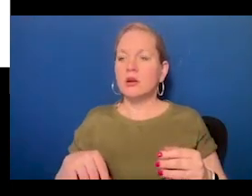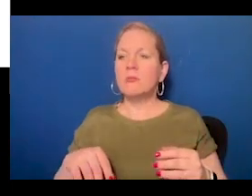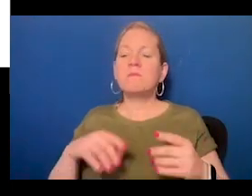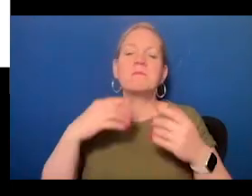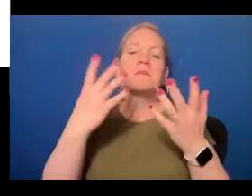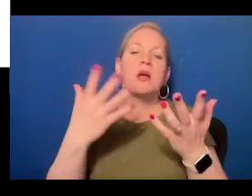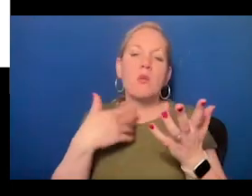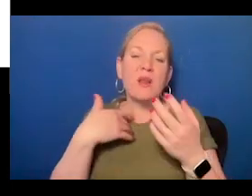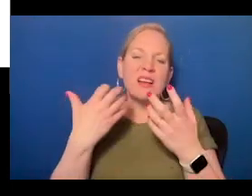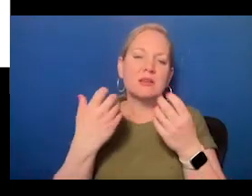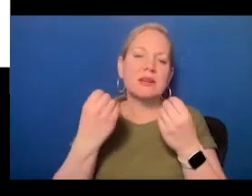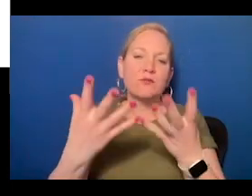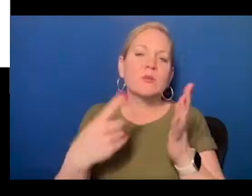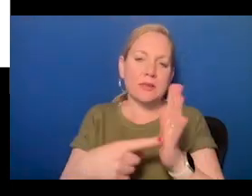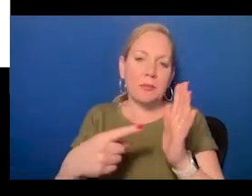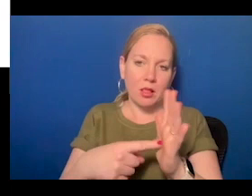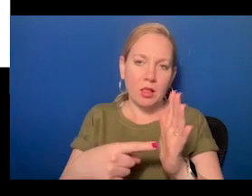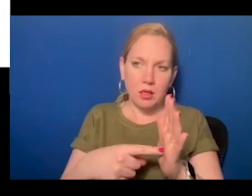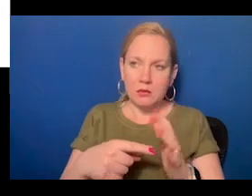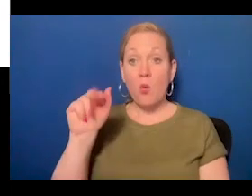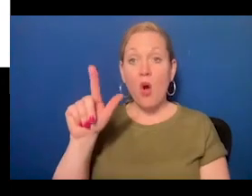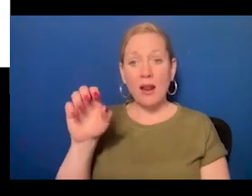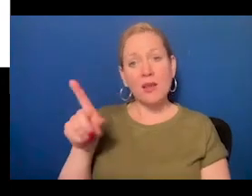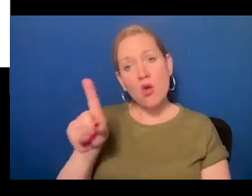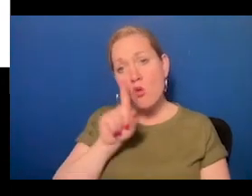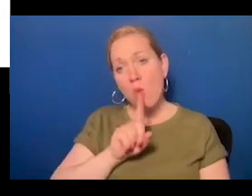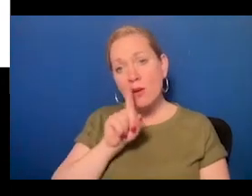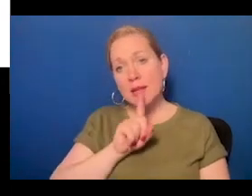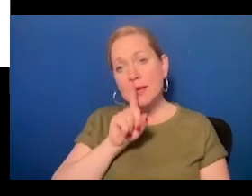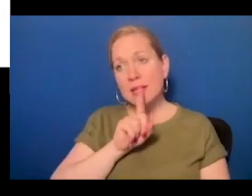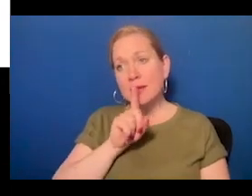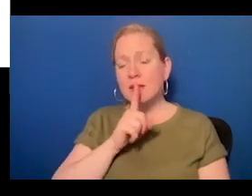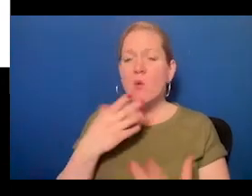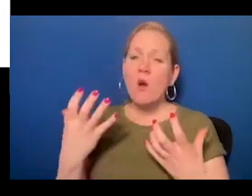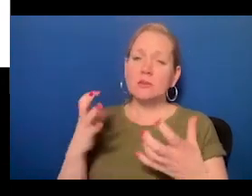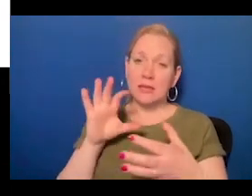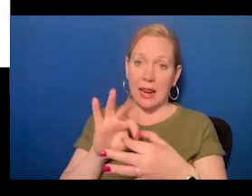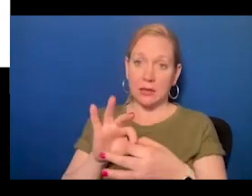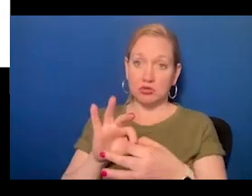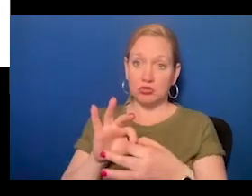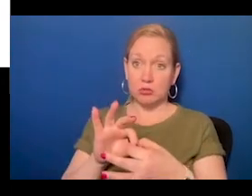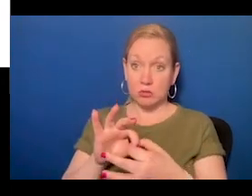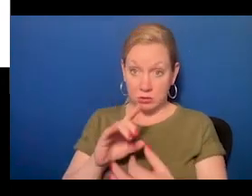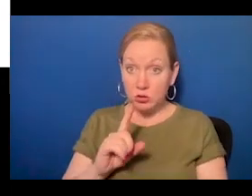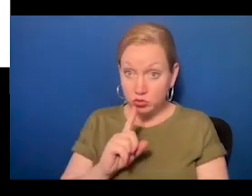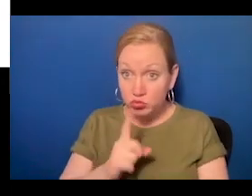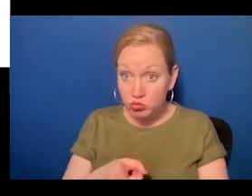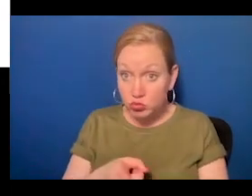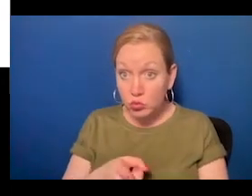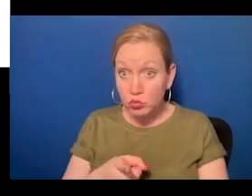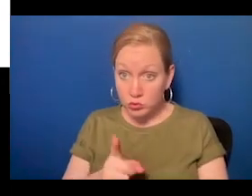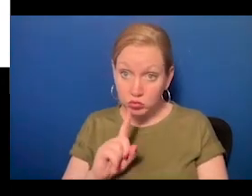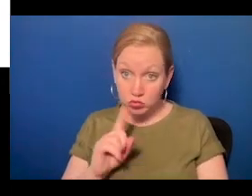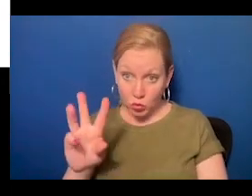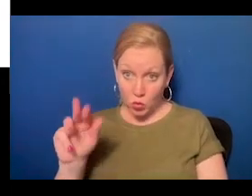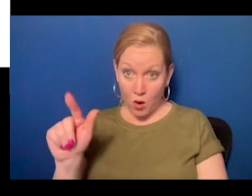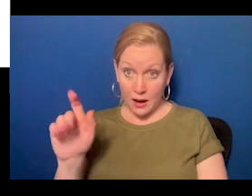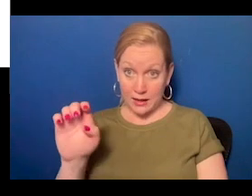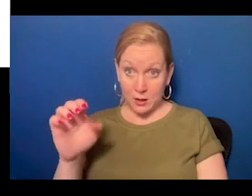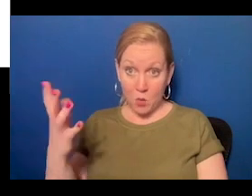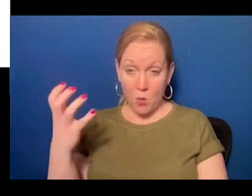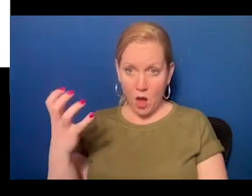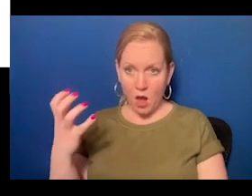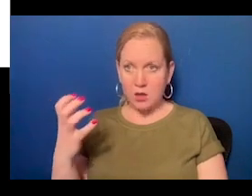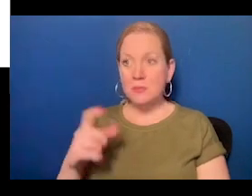acting. Don't tell me through exposition. An example of this is in WALL-E. A beat would be, or a minor beat might